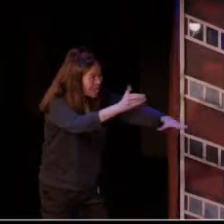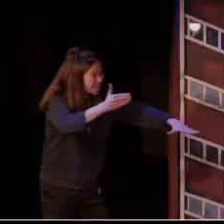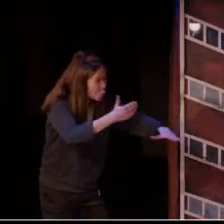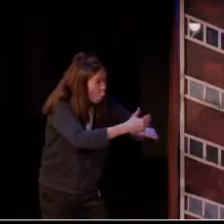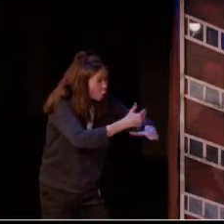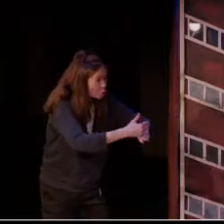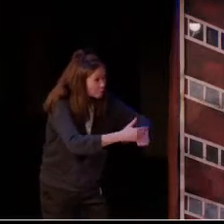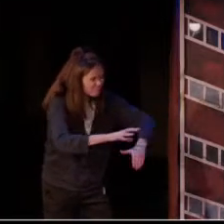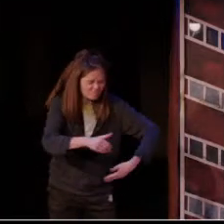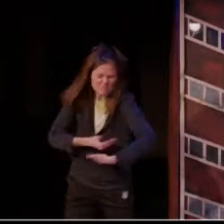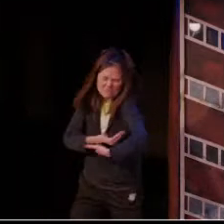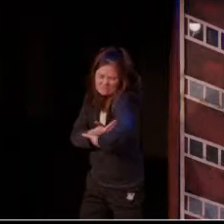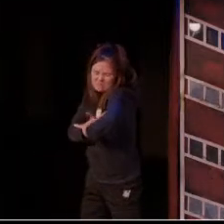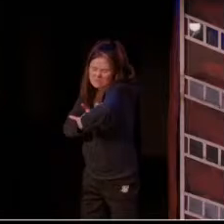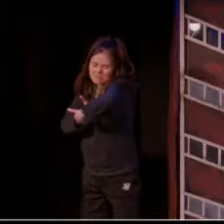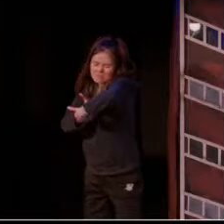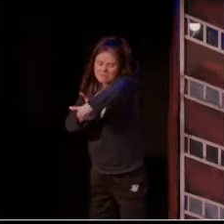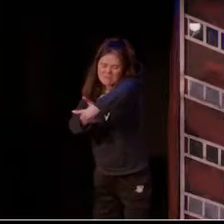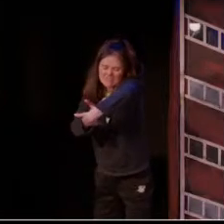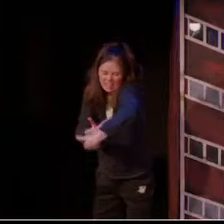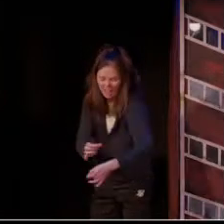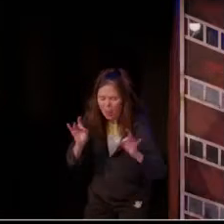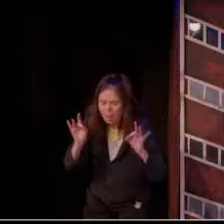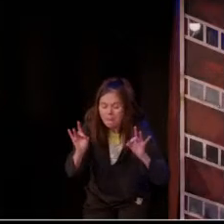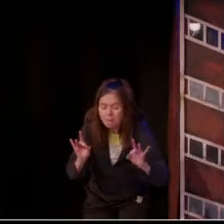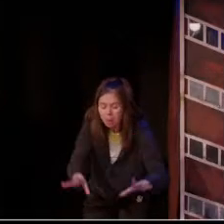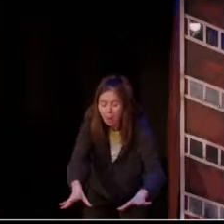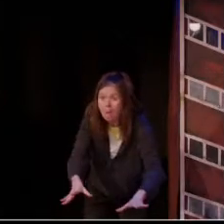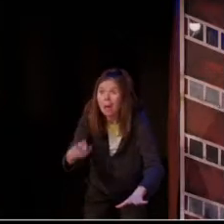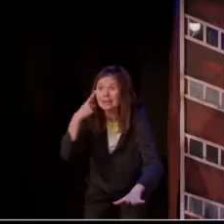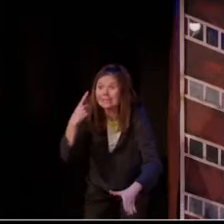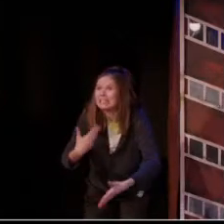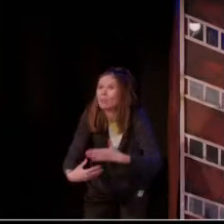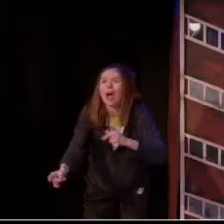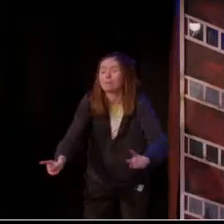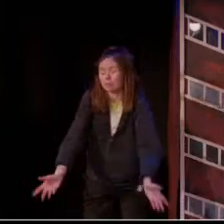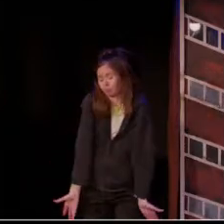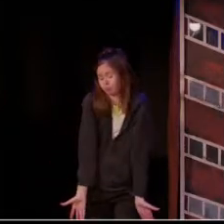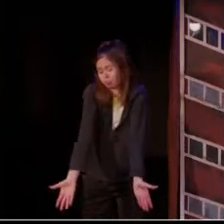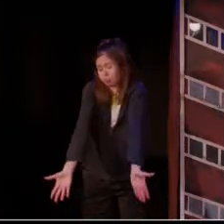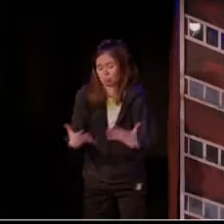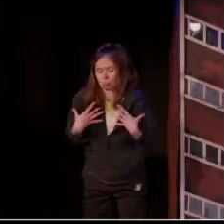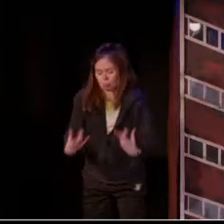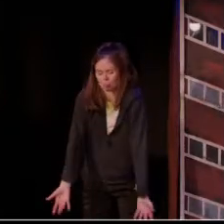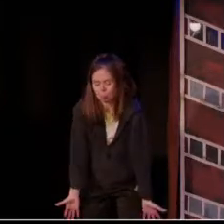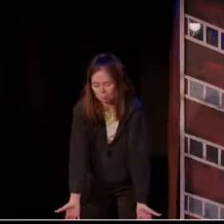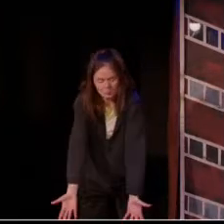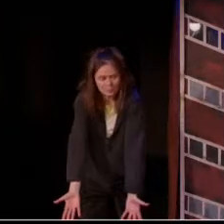torture to take it to some remote place where fate will nurse or end it. Now pick it up!